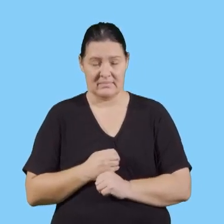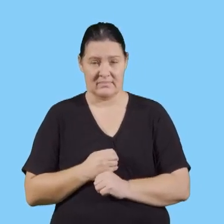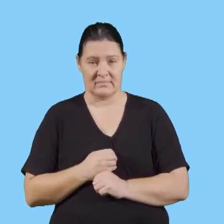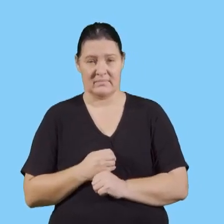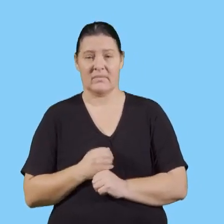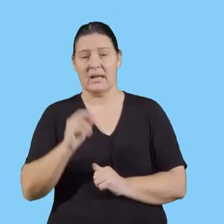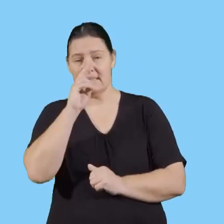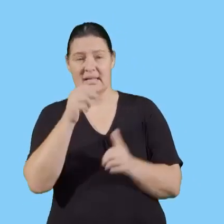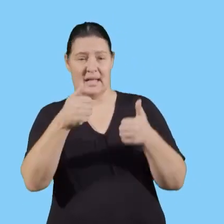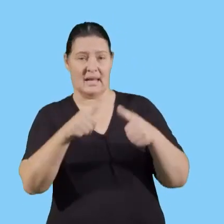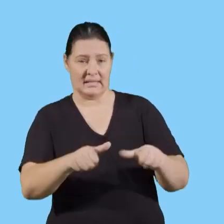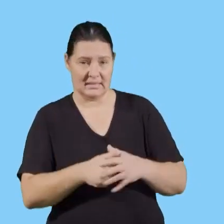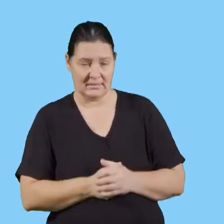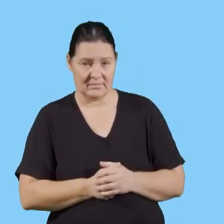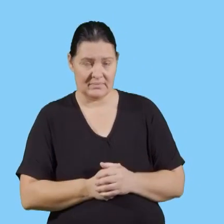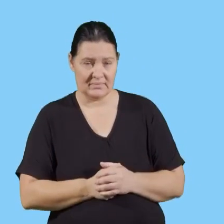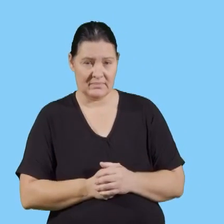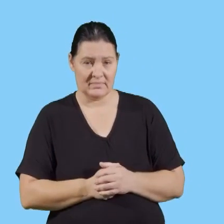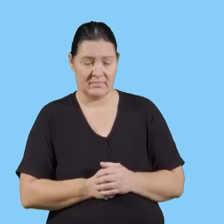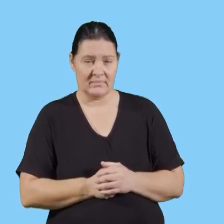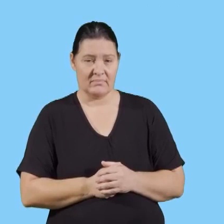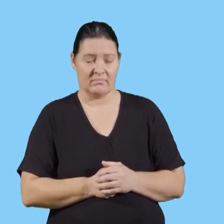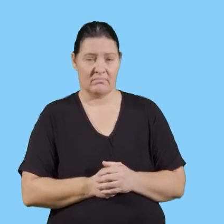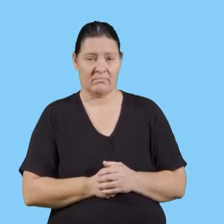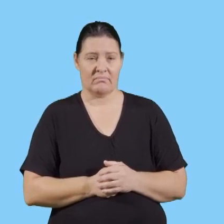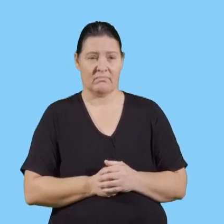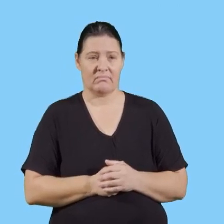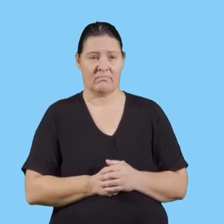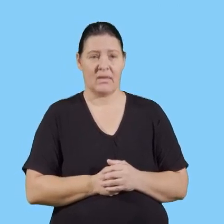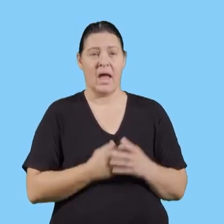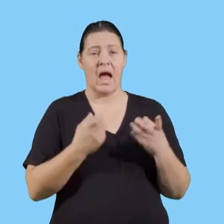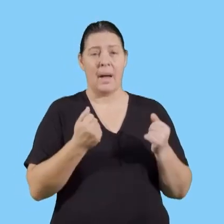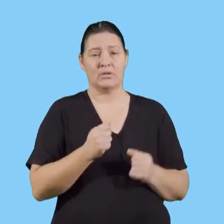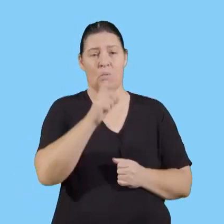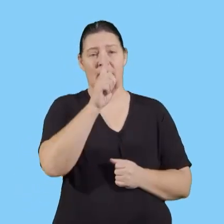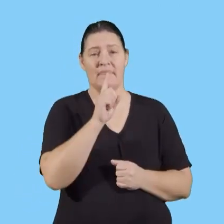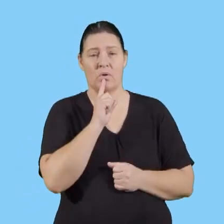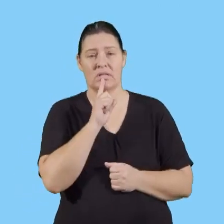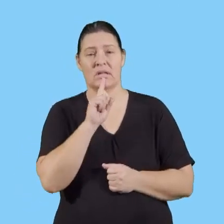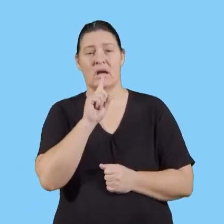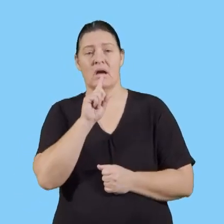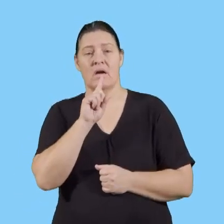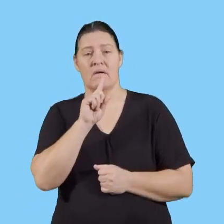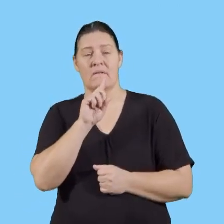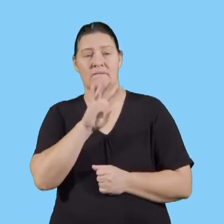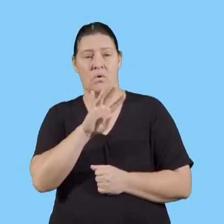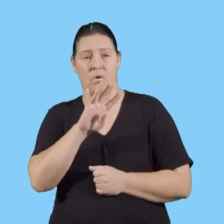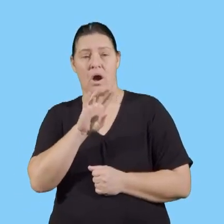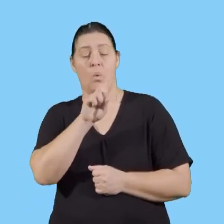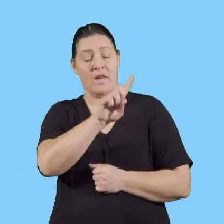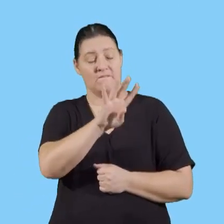go and see the next one. It says, an amount of 14,400 was received from ER